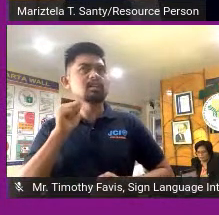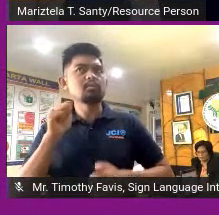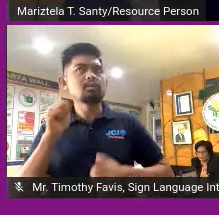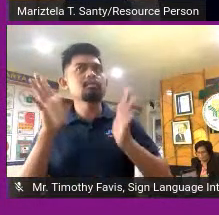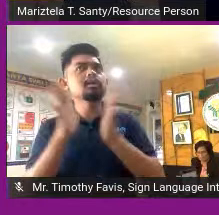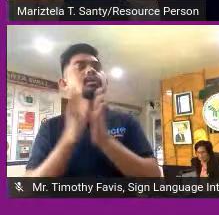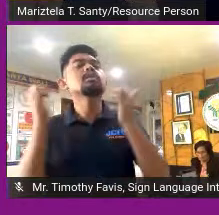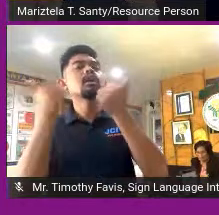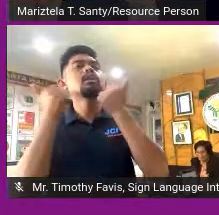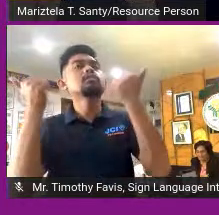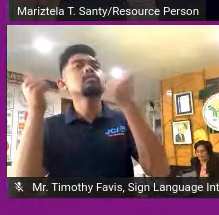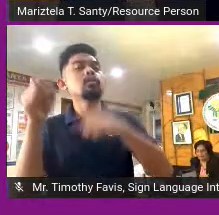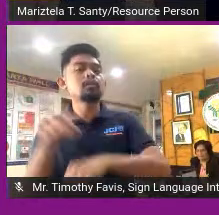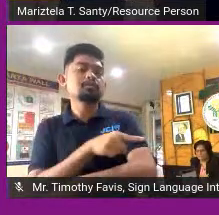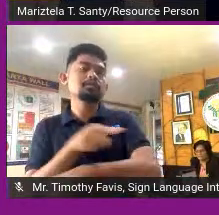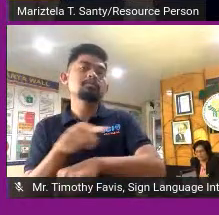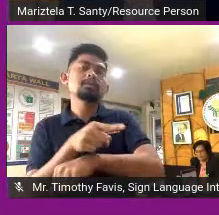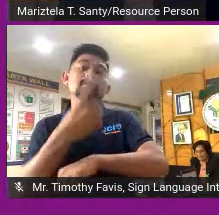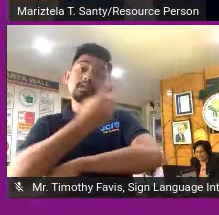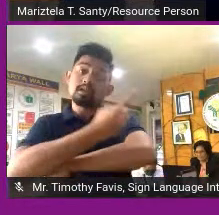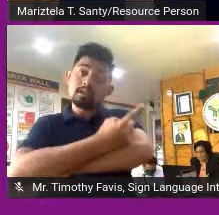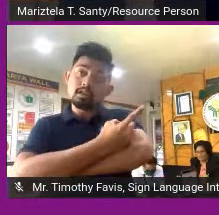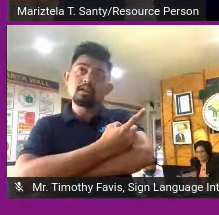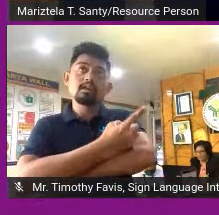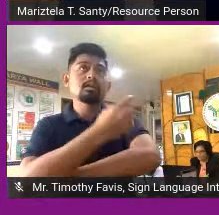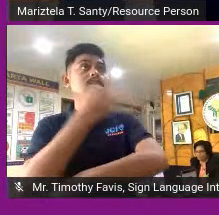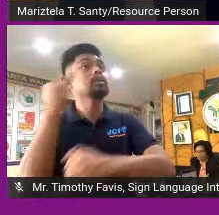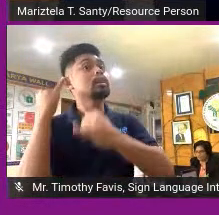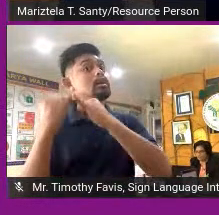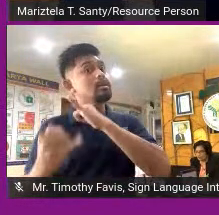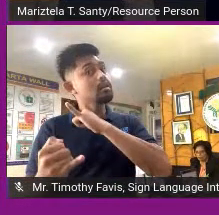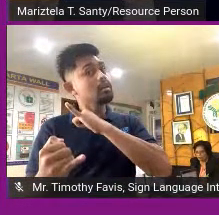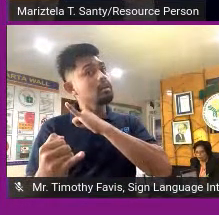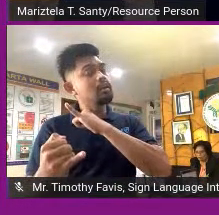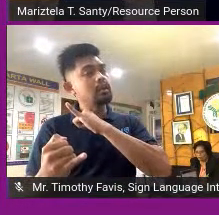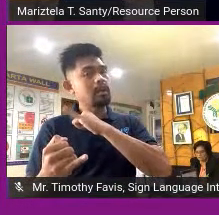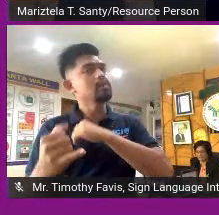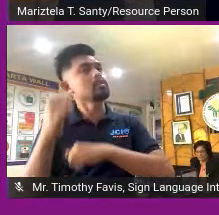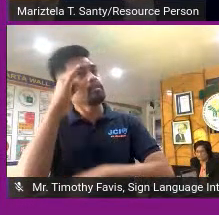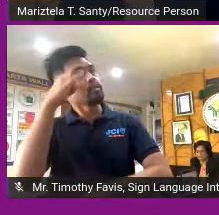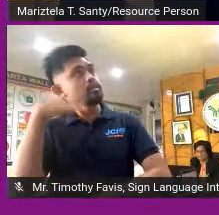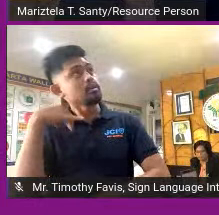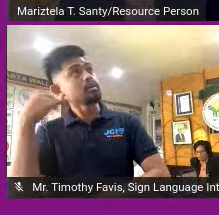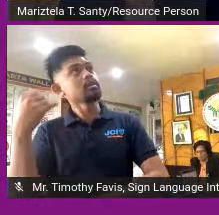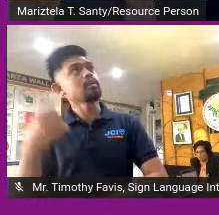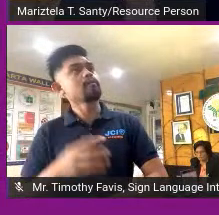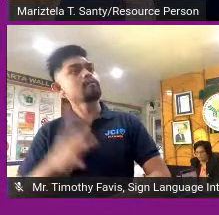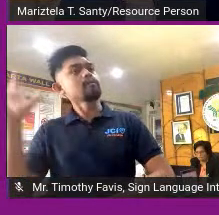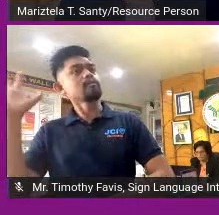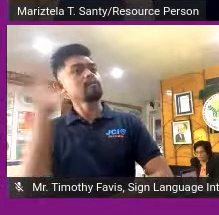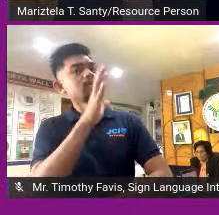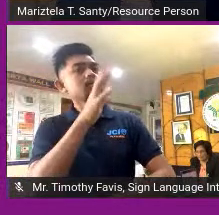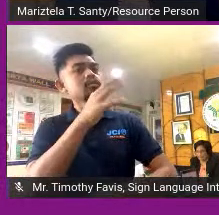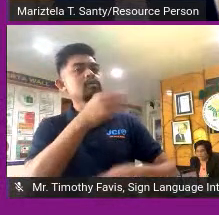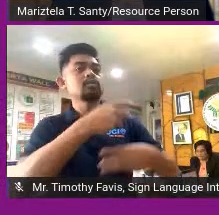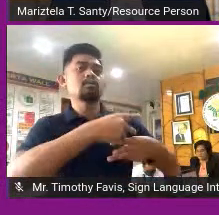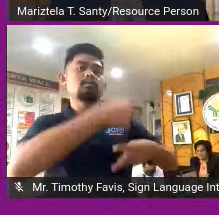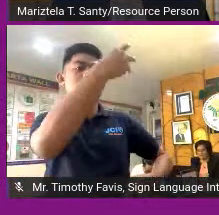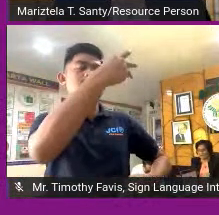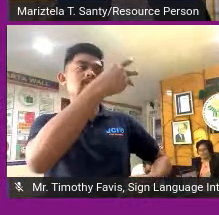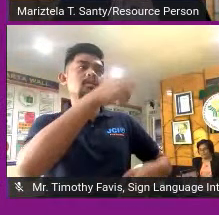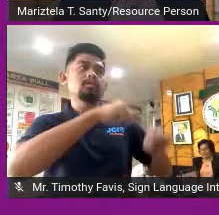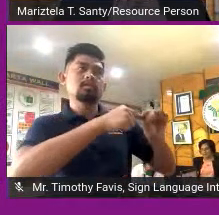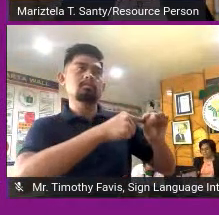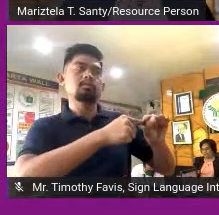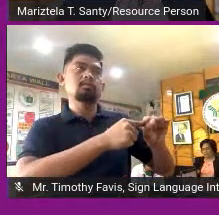other special day. Last night, he threw me into a wall and started to choke me. It